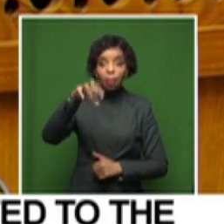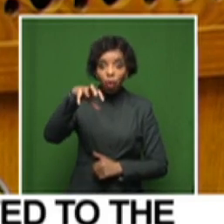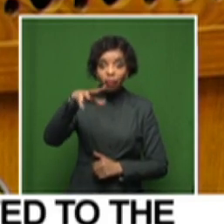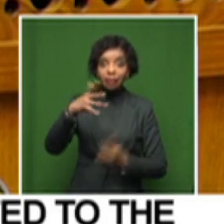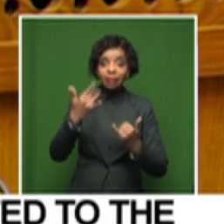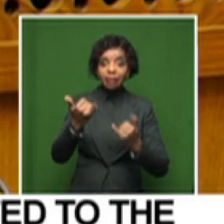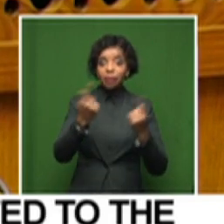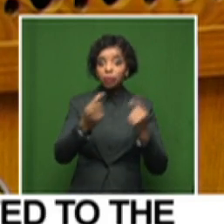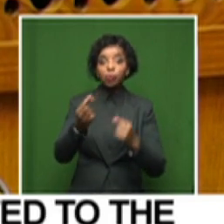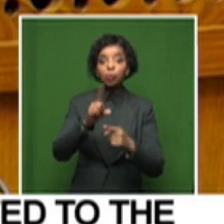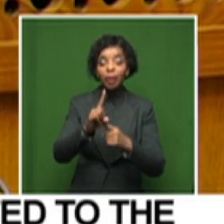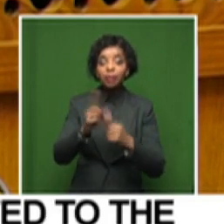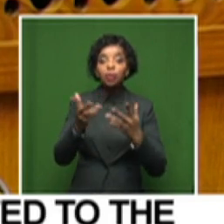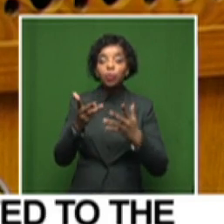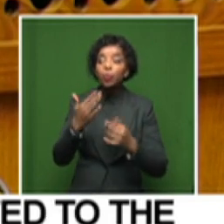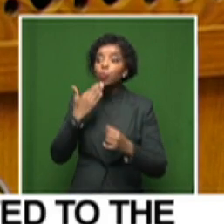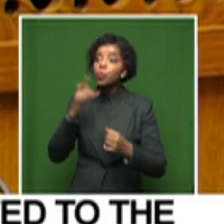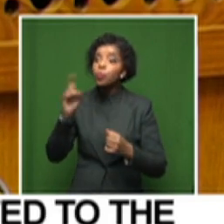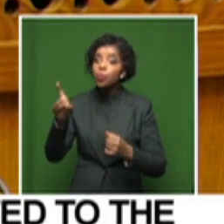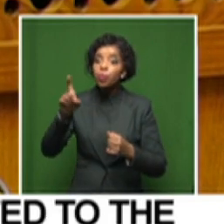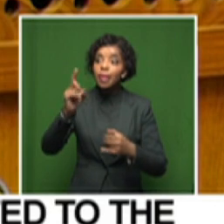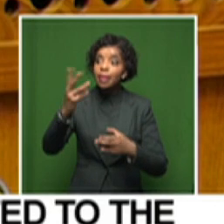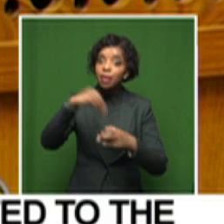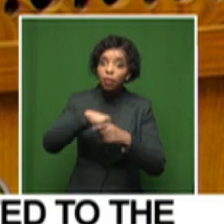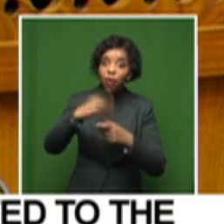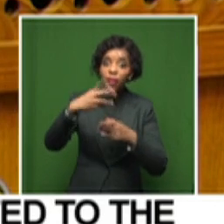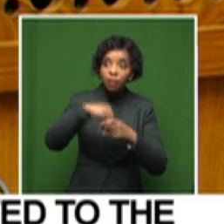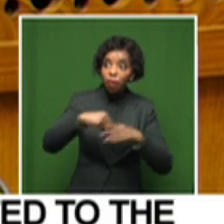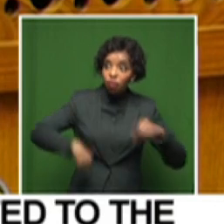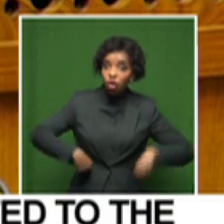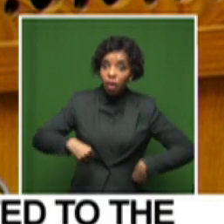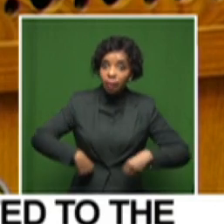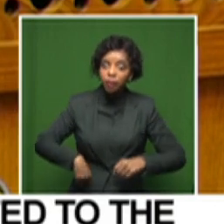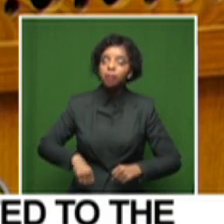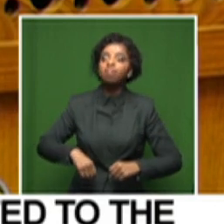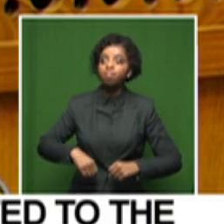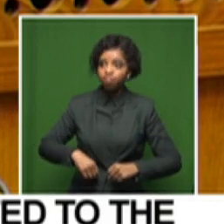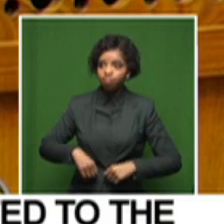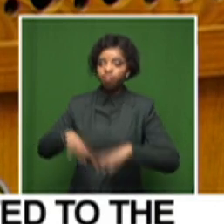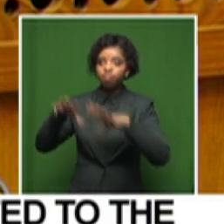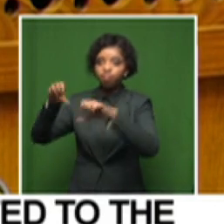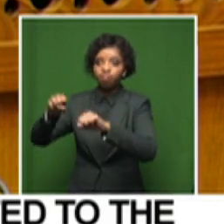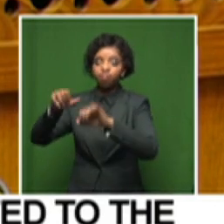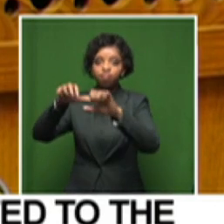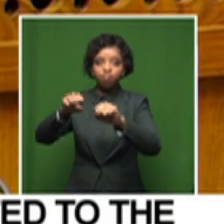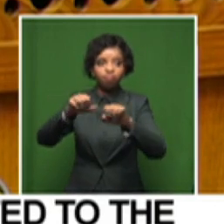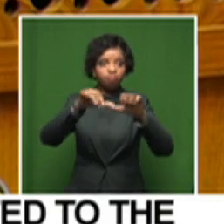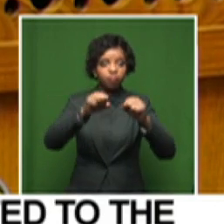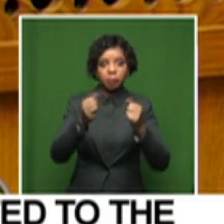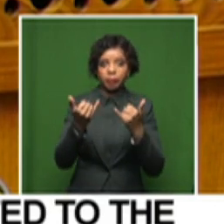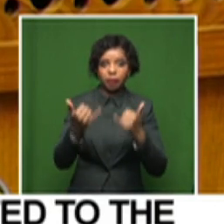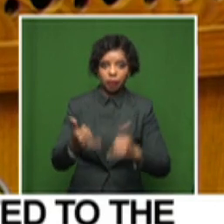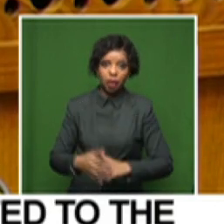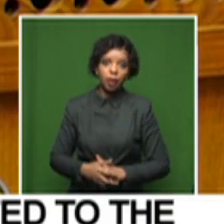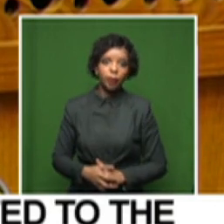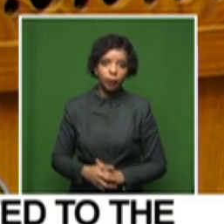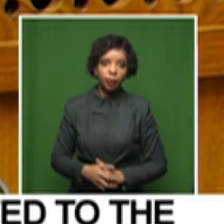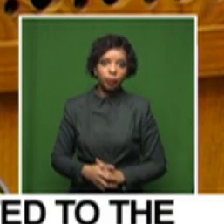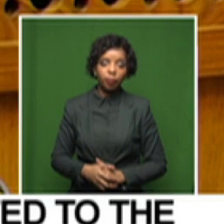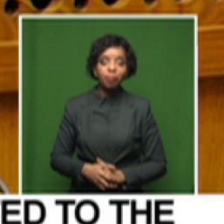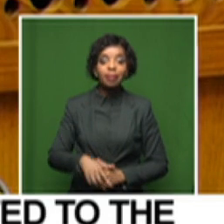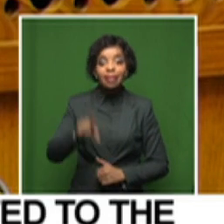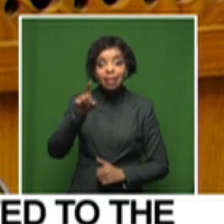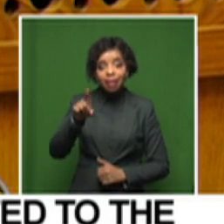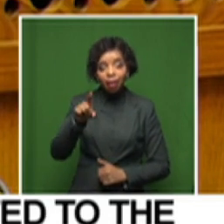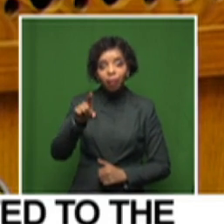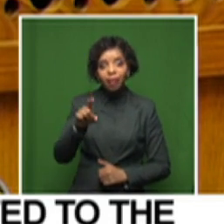involved in corrupt practices. The South African Revenue Service is working with other law enforcement